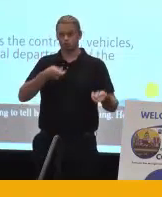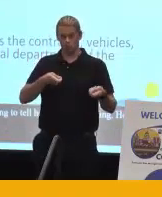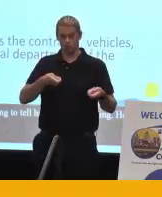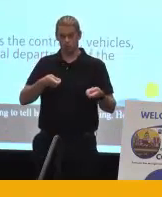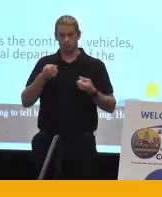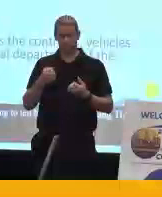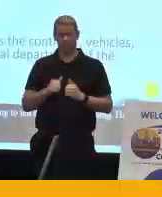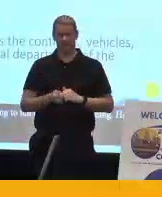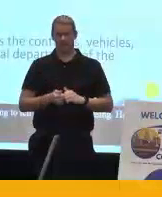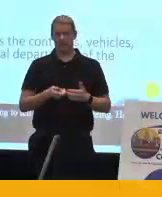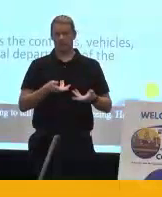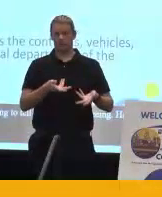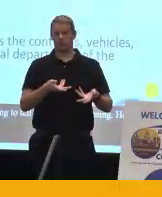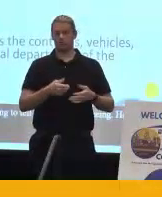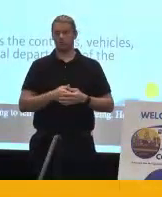data entry?